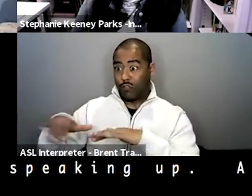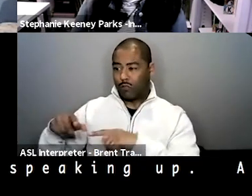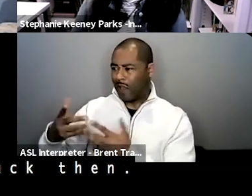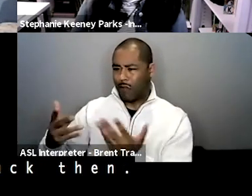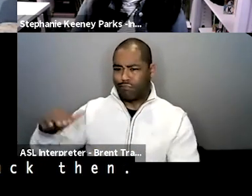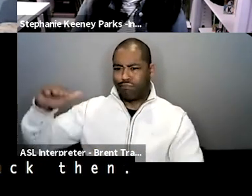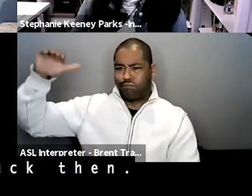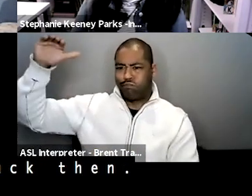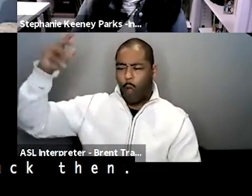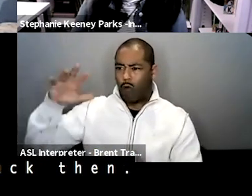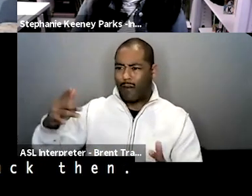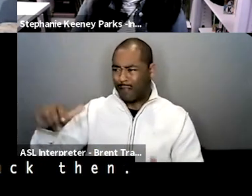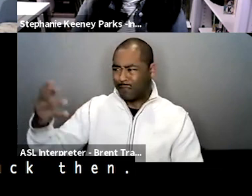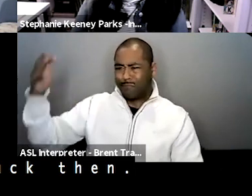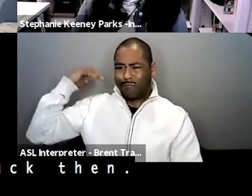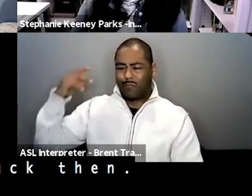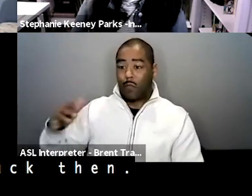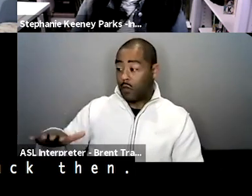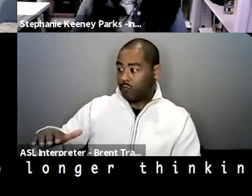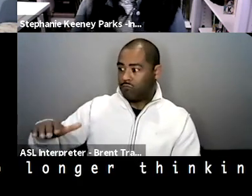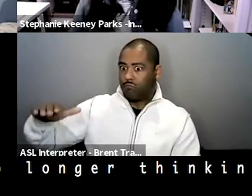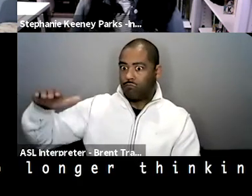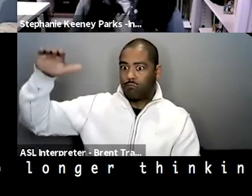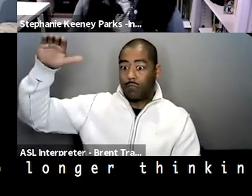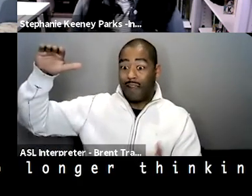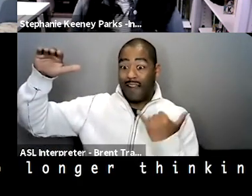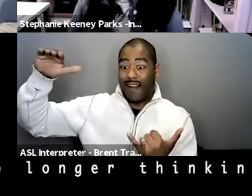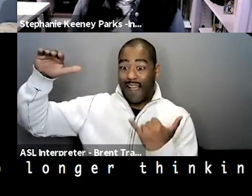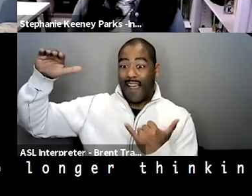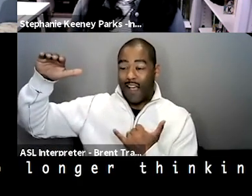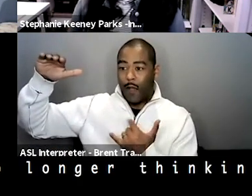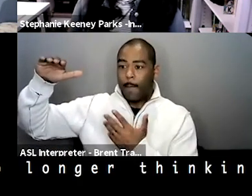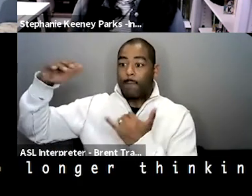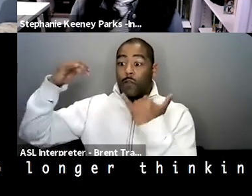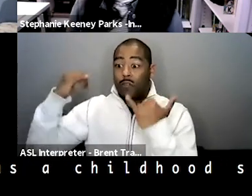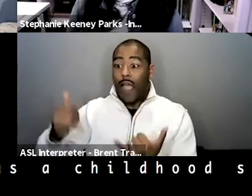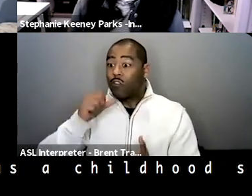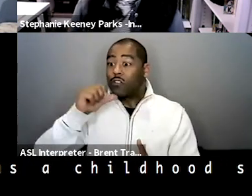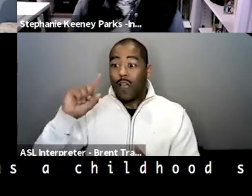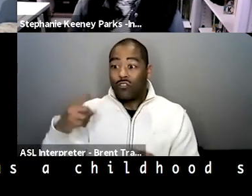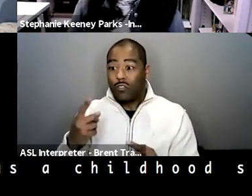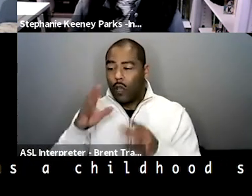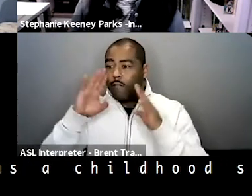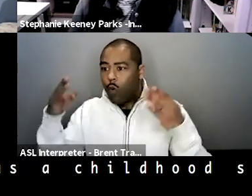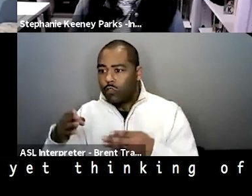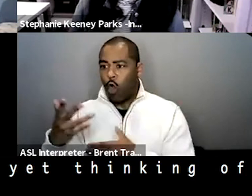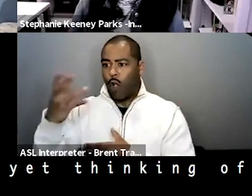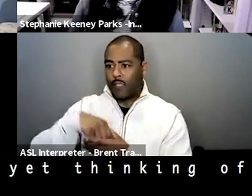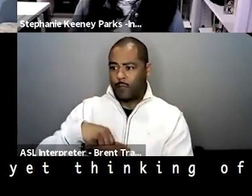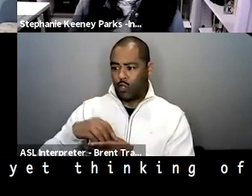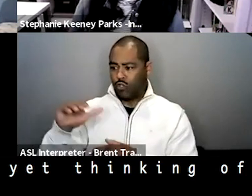like Amy, who was a child, back then. So we're no longer just thinking about autism as a childhood